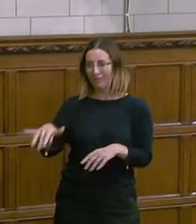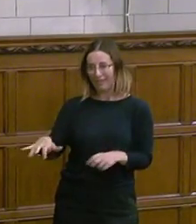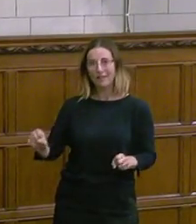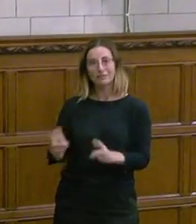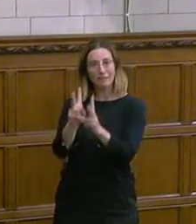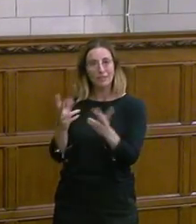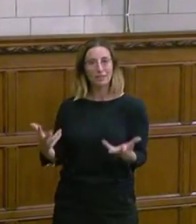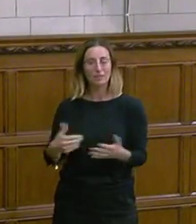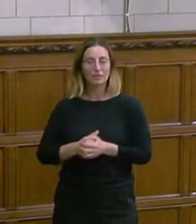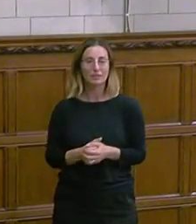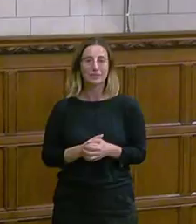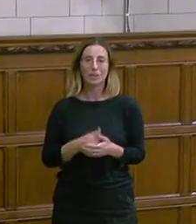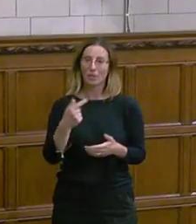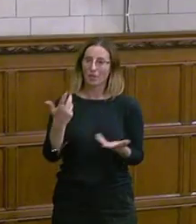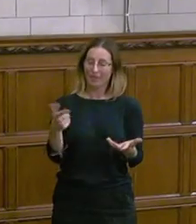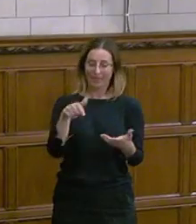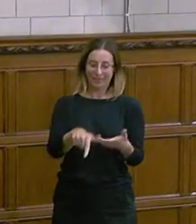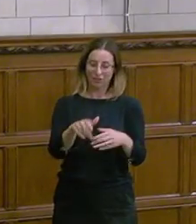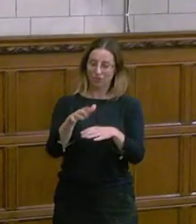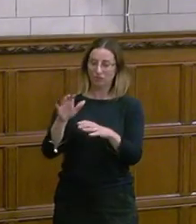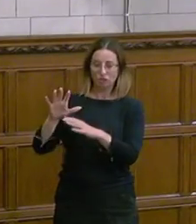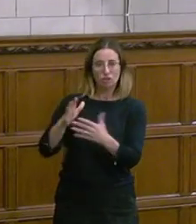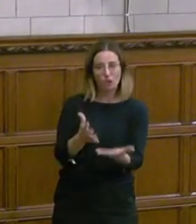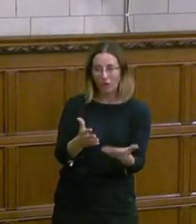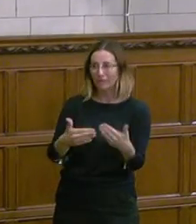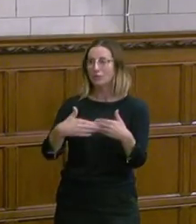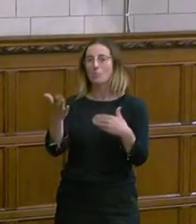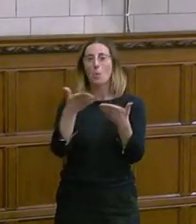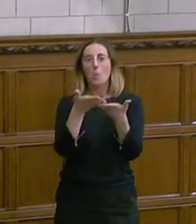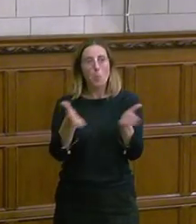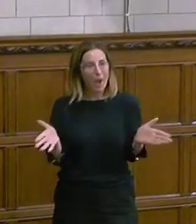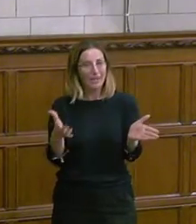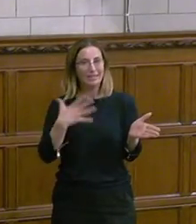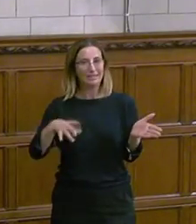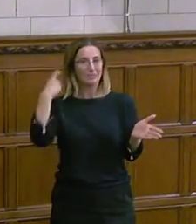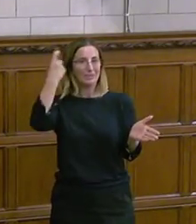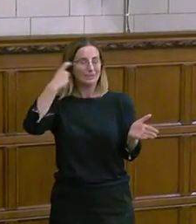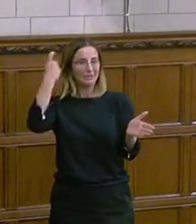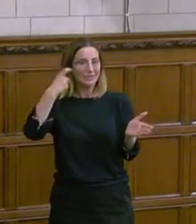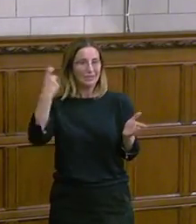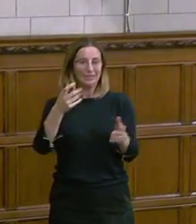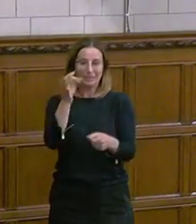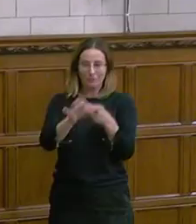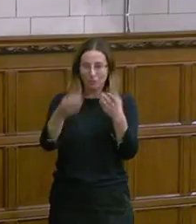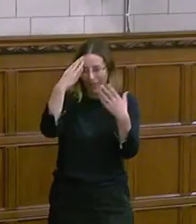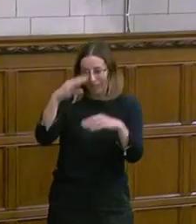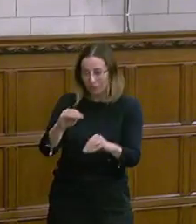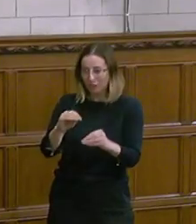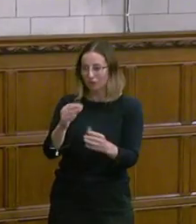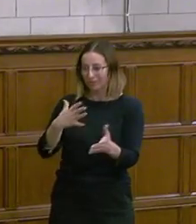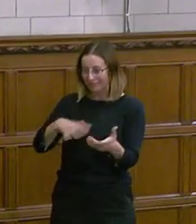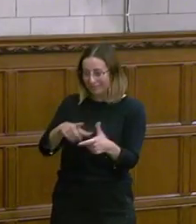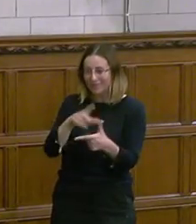this service. More widely, its removal goes against the emphasis in the special education needs and disability